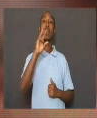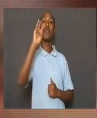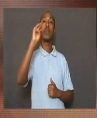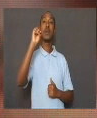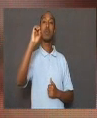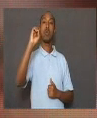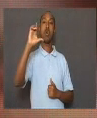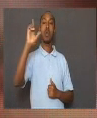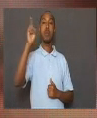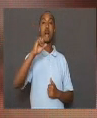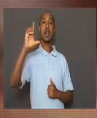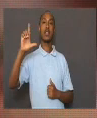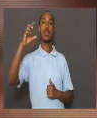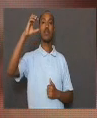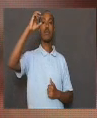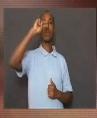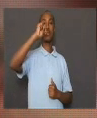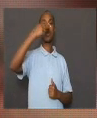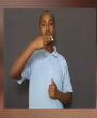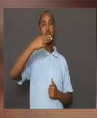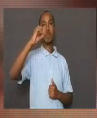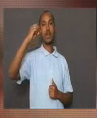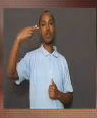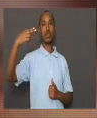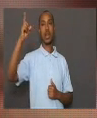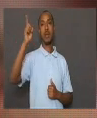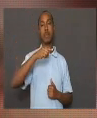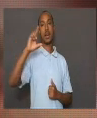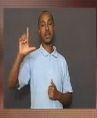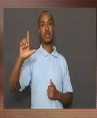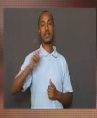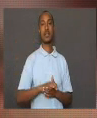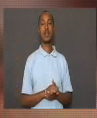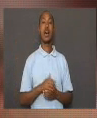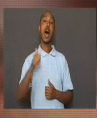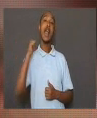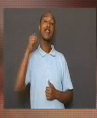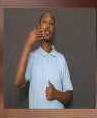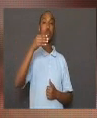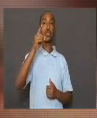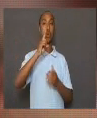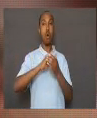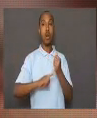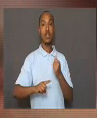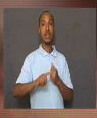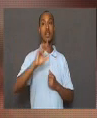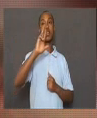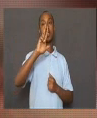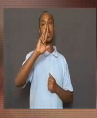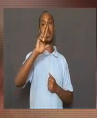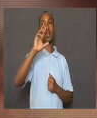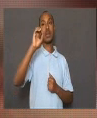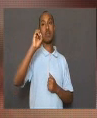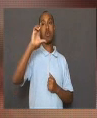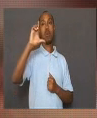of sodium hydroxide per liter, and another solution has only 3 moles of it